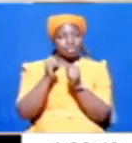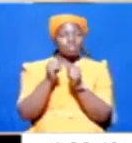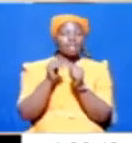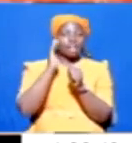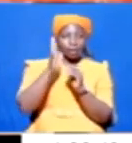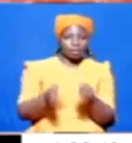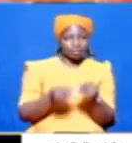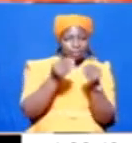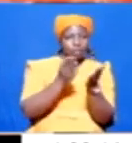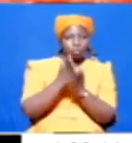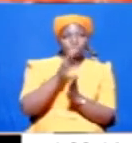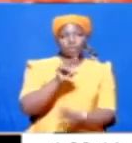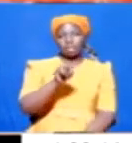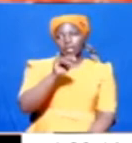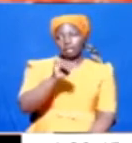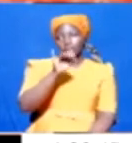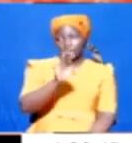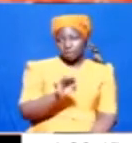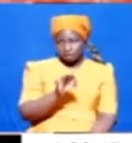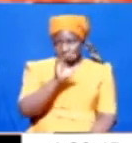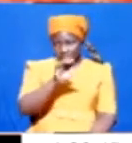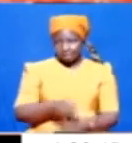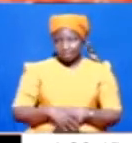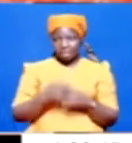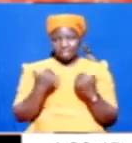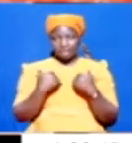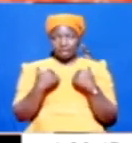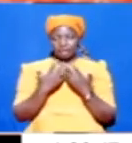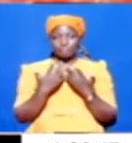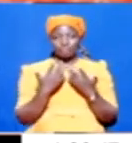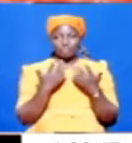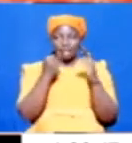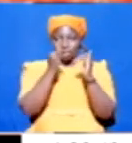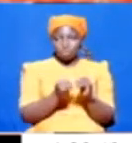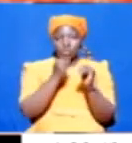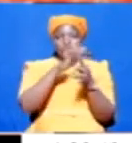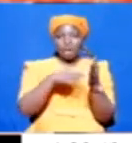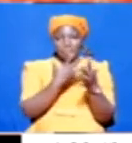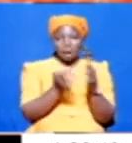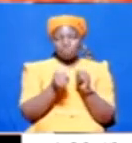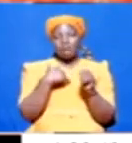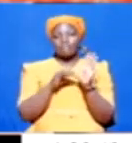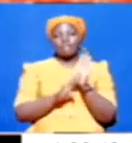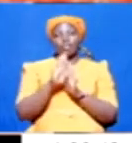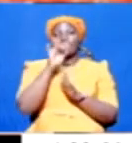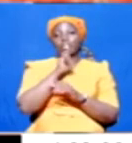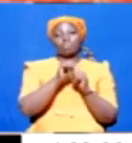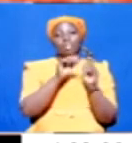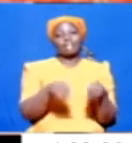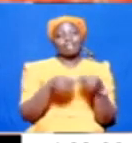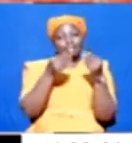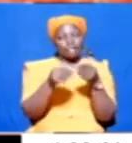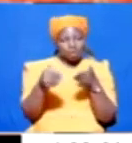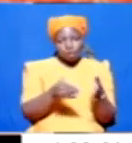through the NIFC. There is now a new operating framework which we have developed that provides a gateway